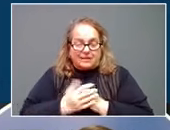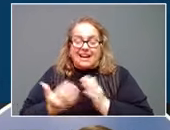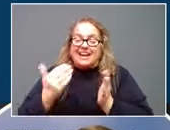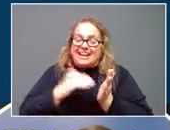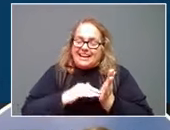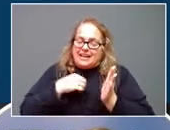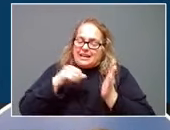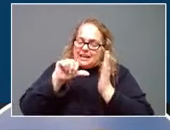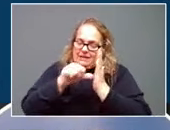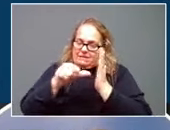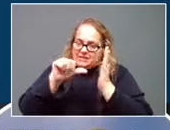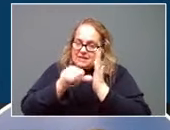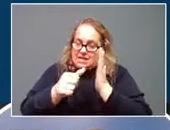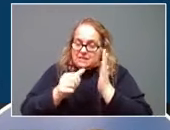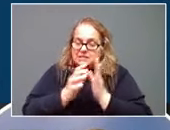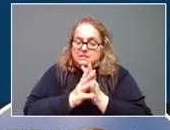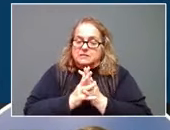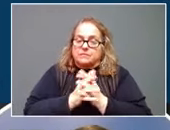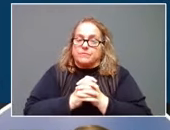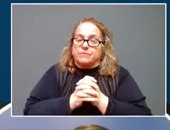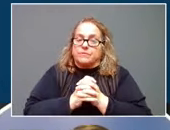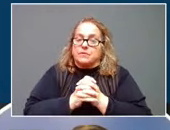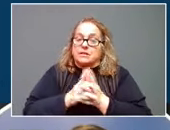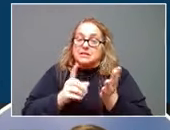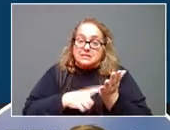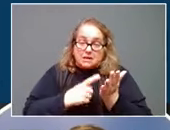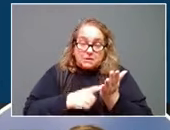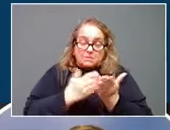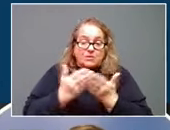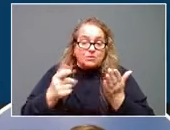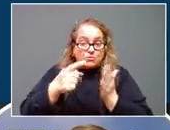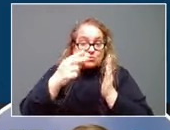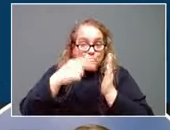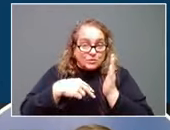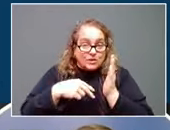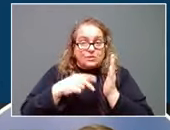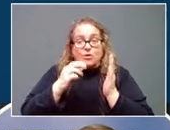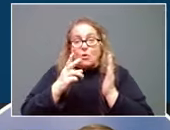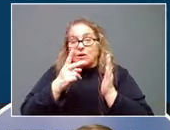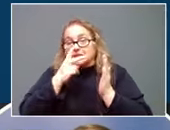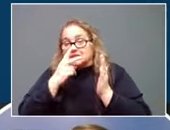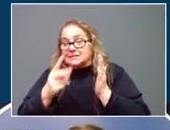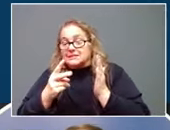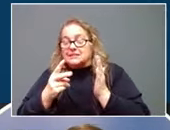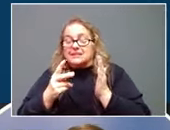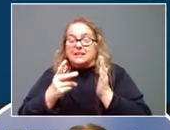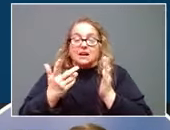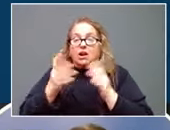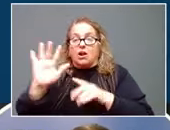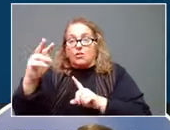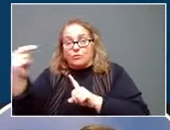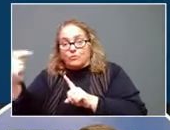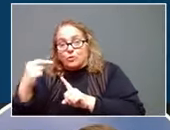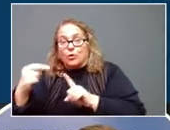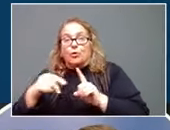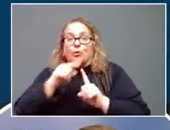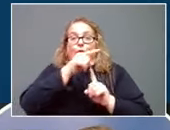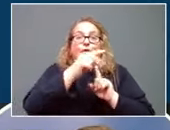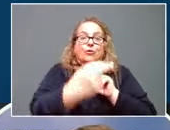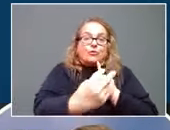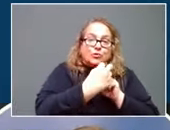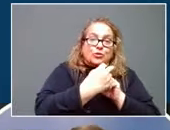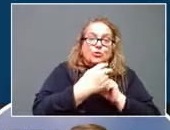that while sometimes the things you read or see try to talk about this view or that view of vaccinations,